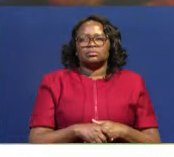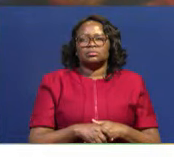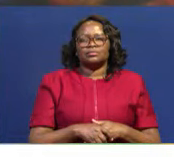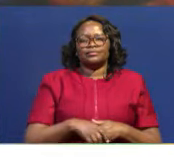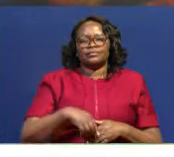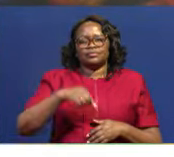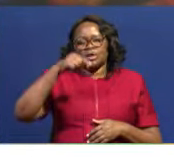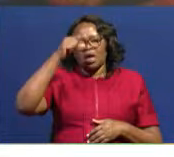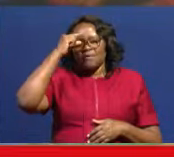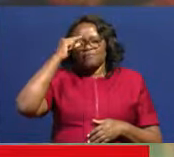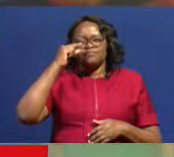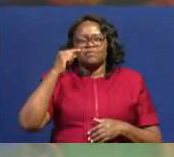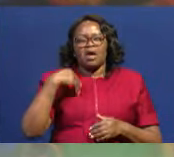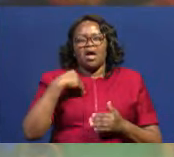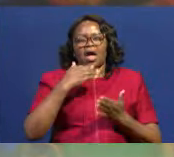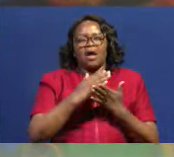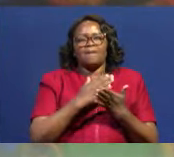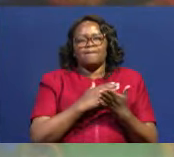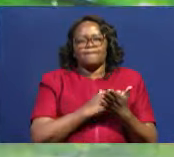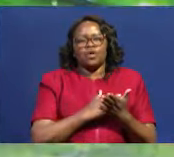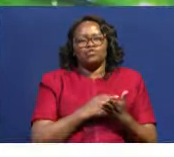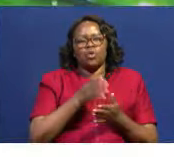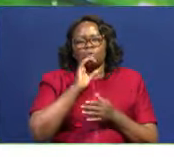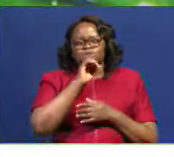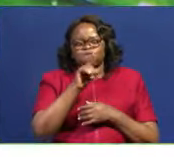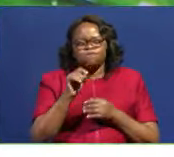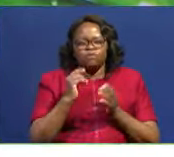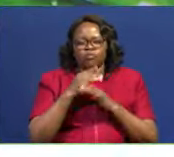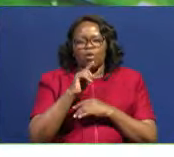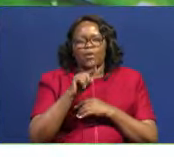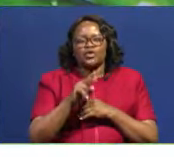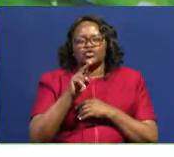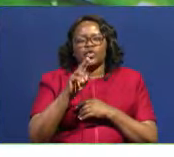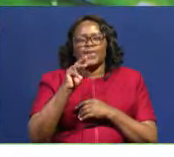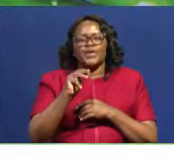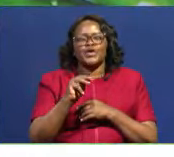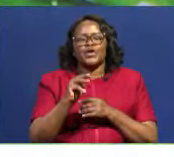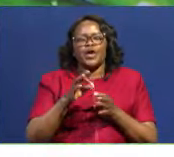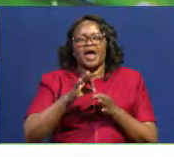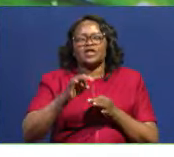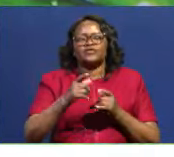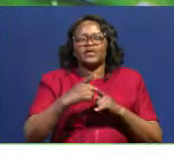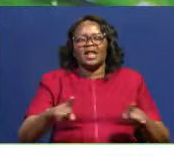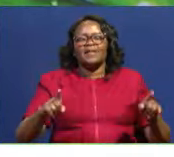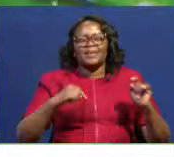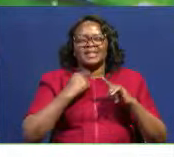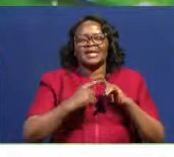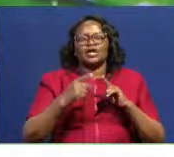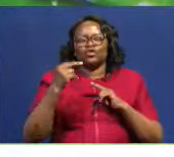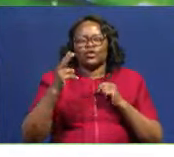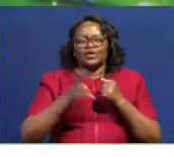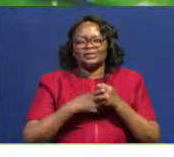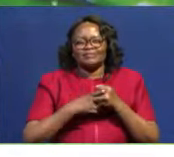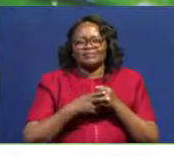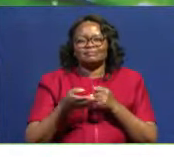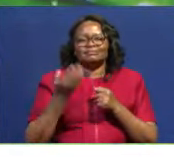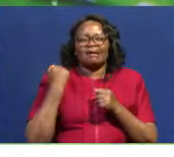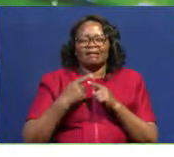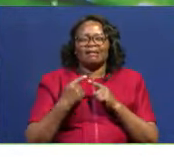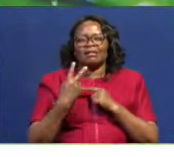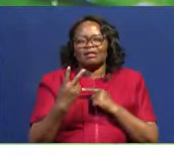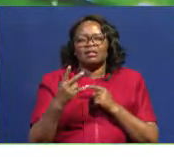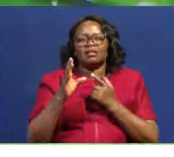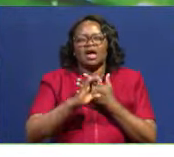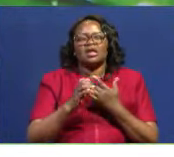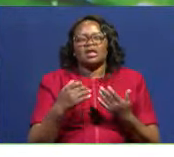Now, the government has an ambitious program to irrigate over 1.2 million acres of land by the year 2027. In the last 2 years,